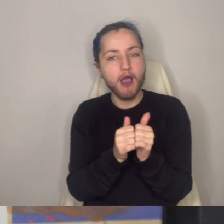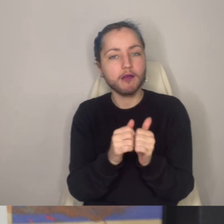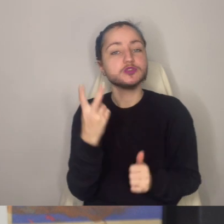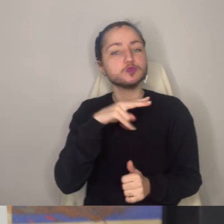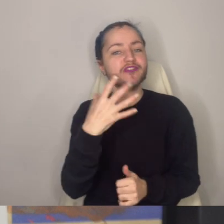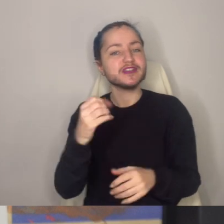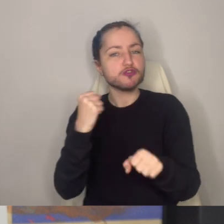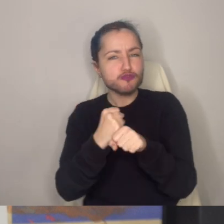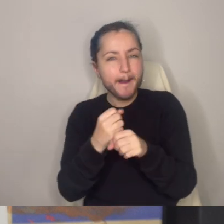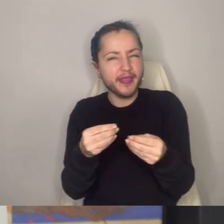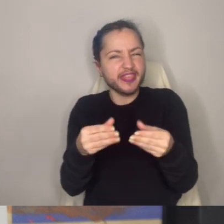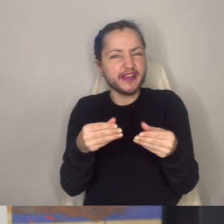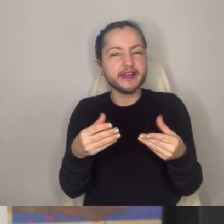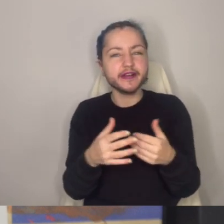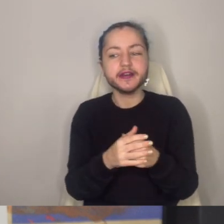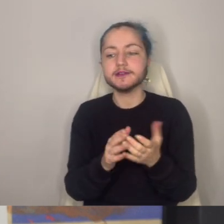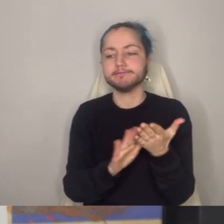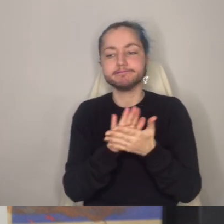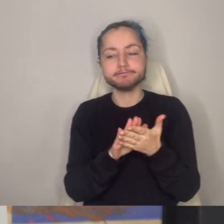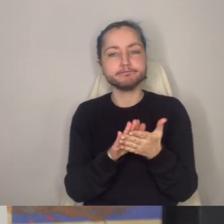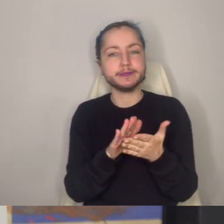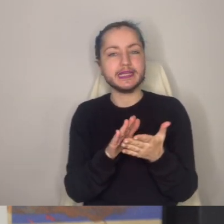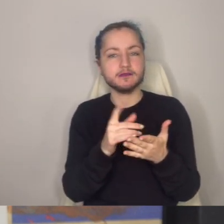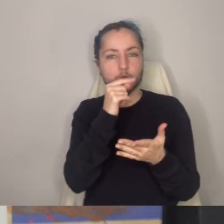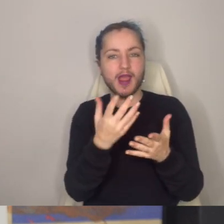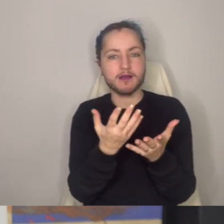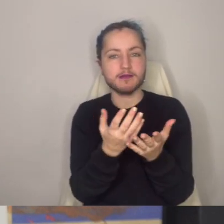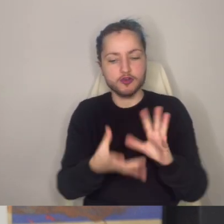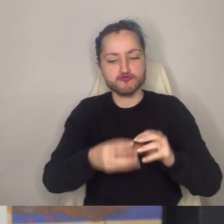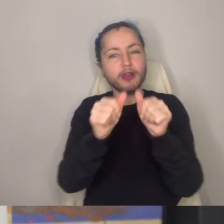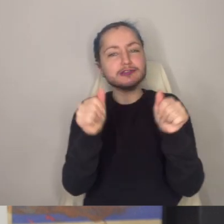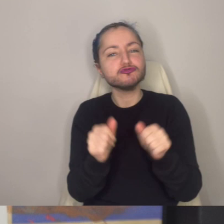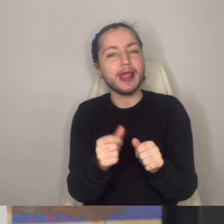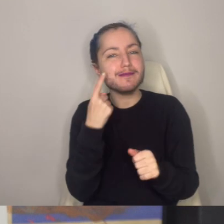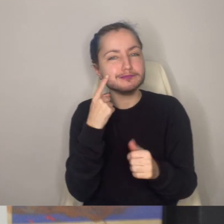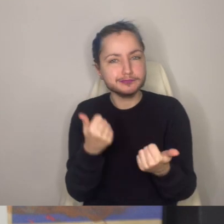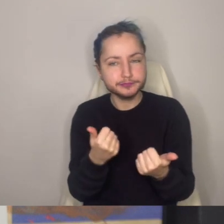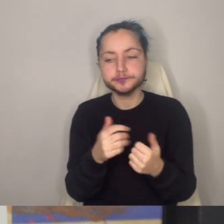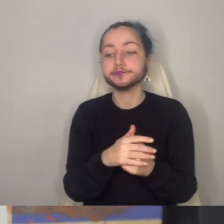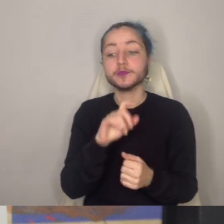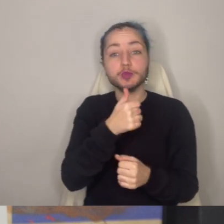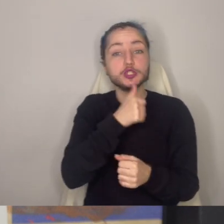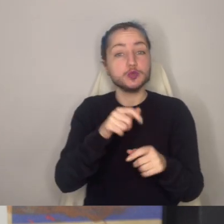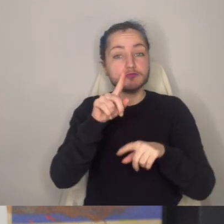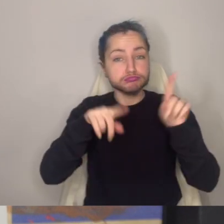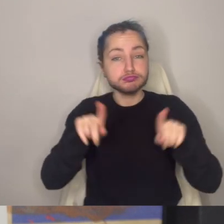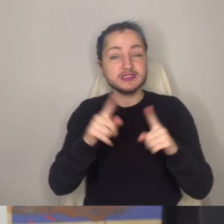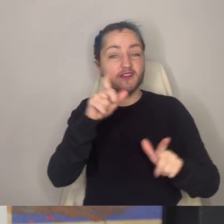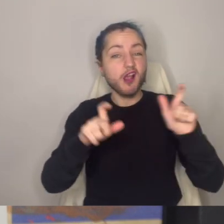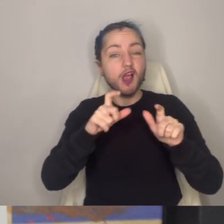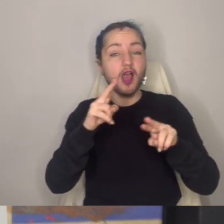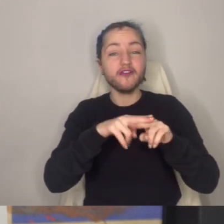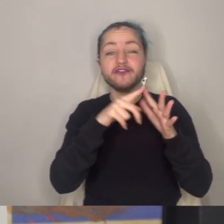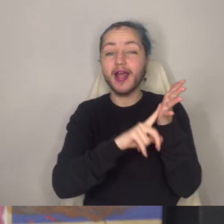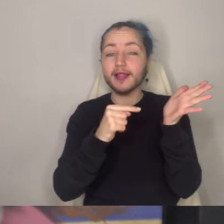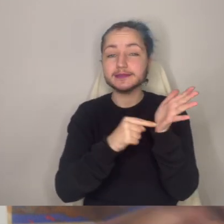It's 250 grams, so it's nice and thick so that you can craft. We're going to use some different colour felt tip